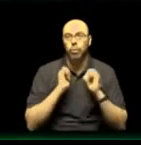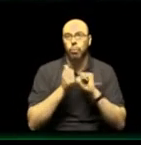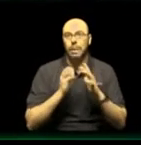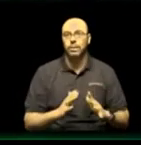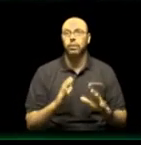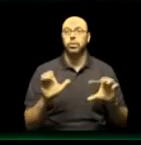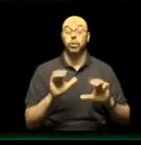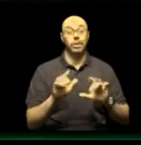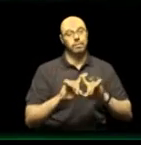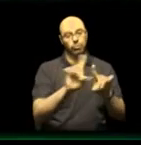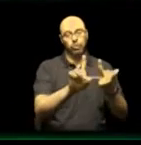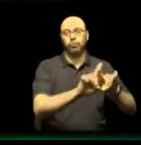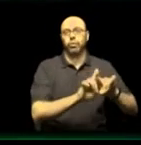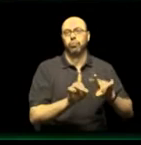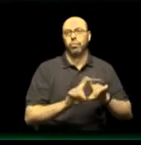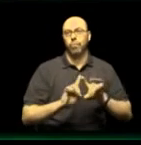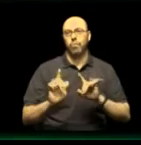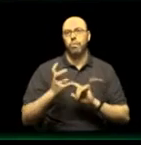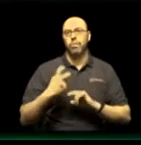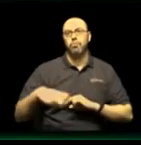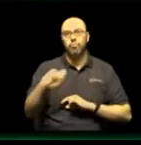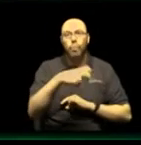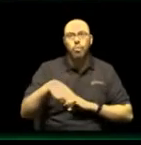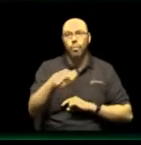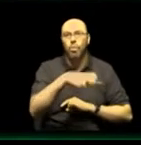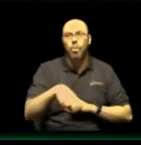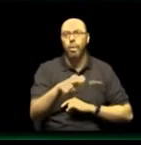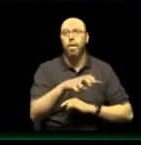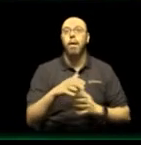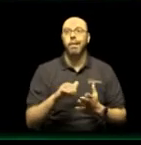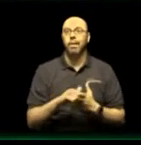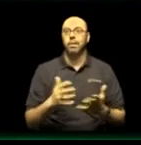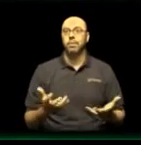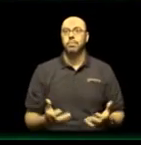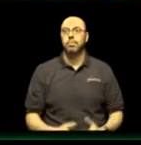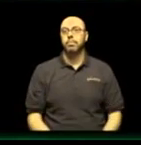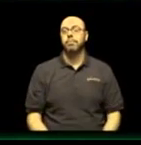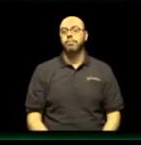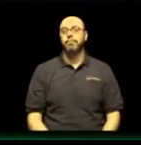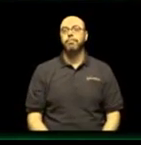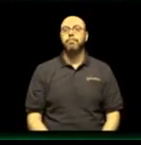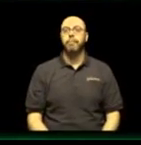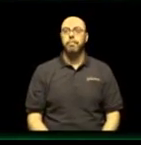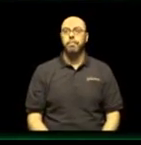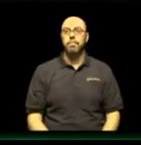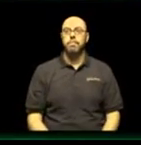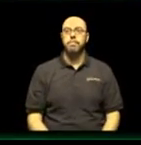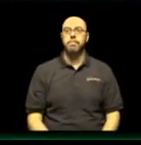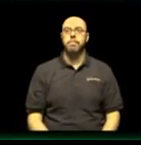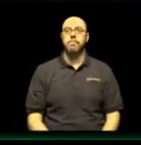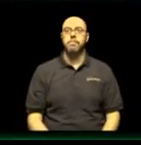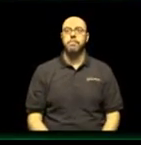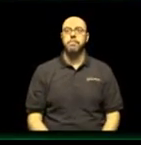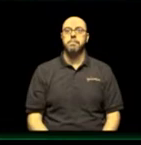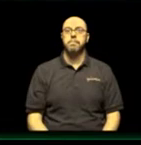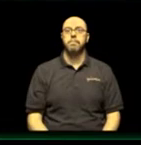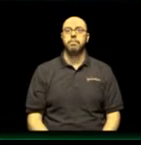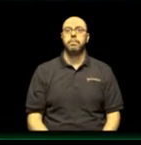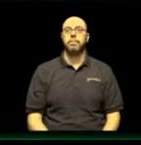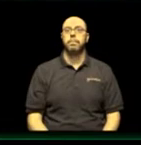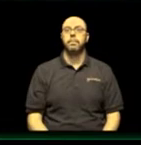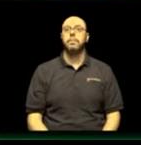doing different ways. It's all about racing, business racing. That must make you feel very proud that your family is